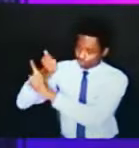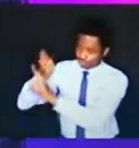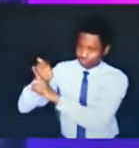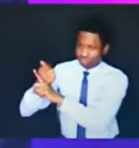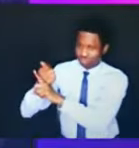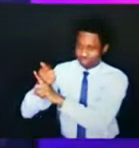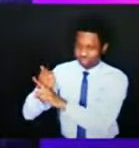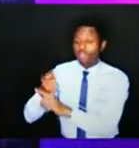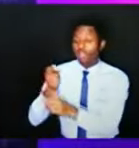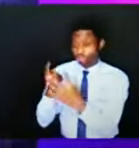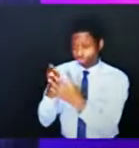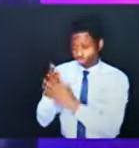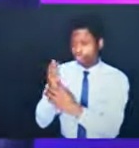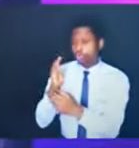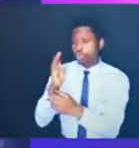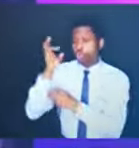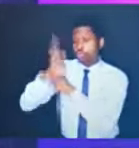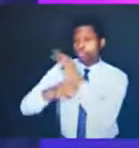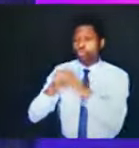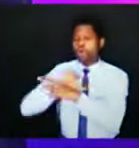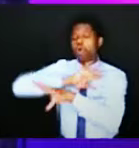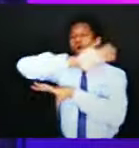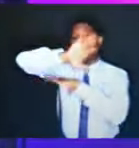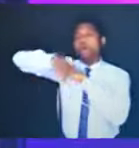world is His,